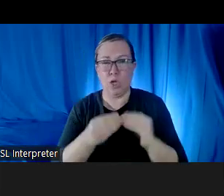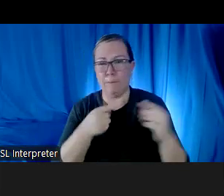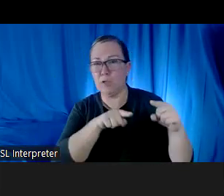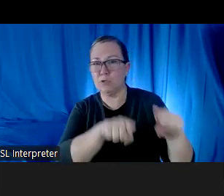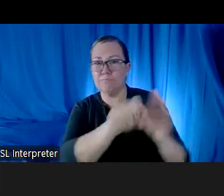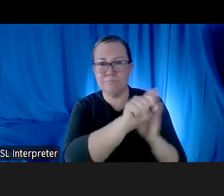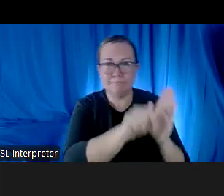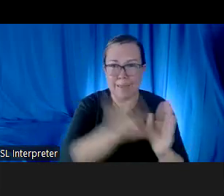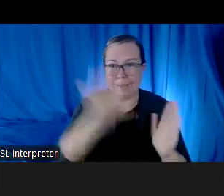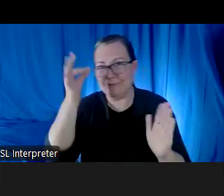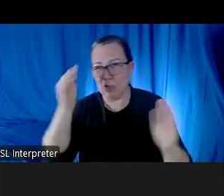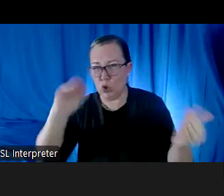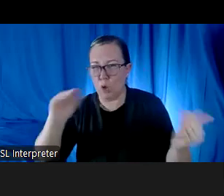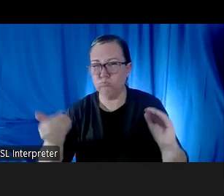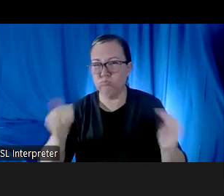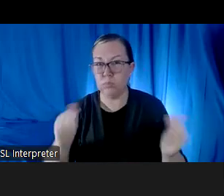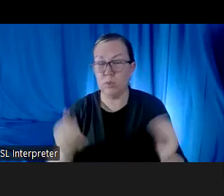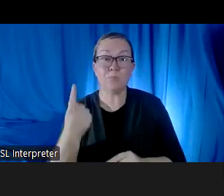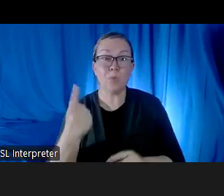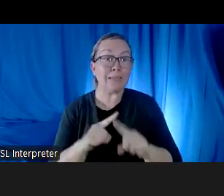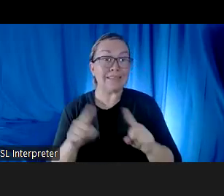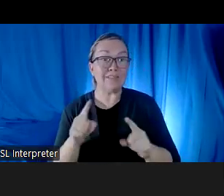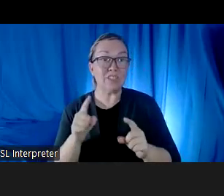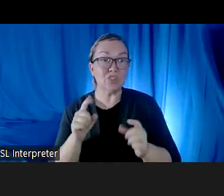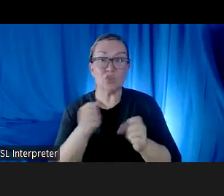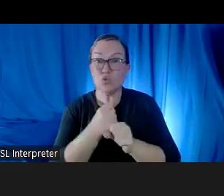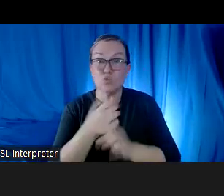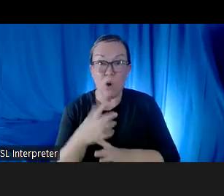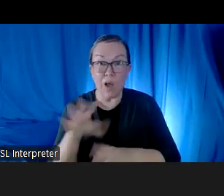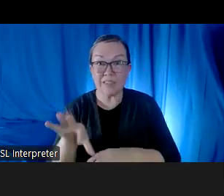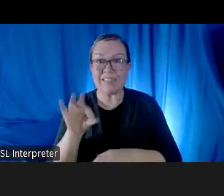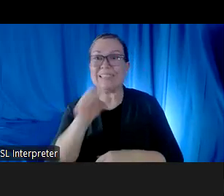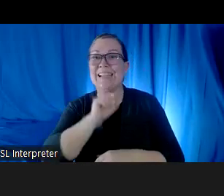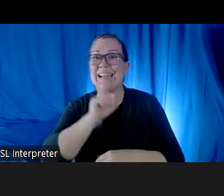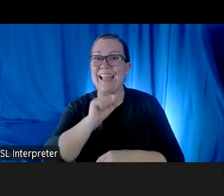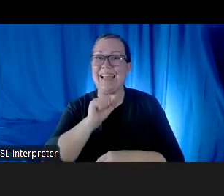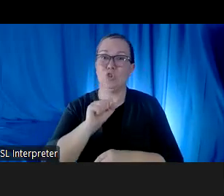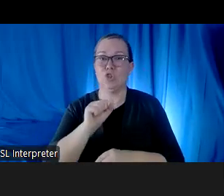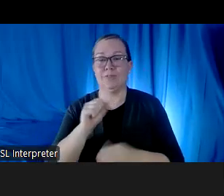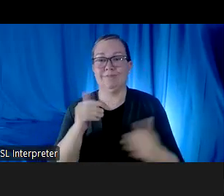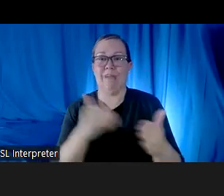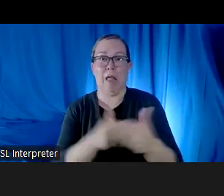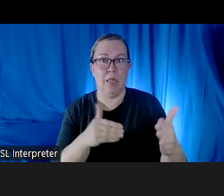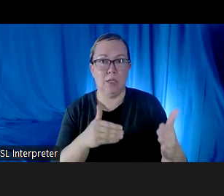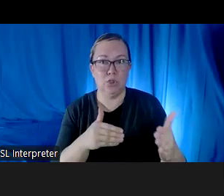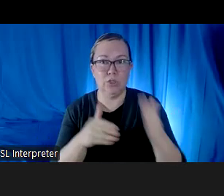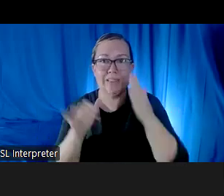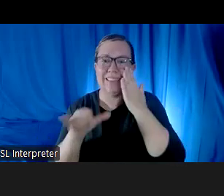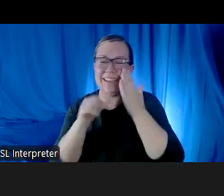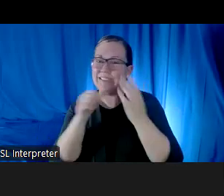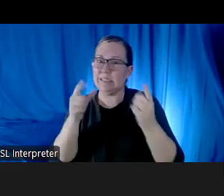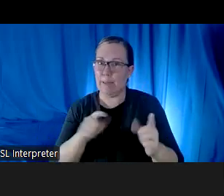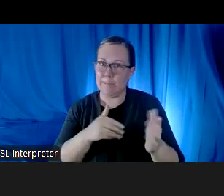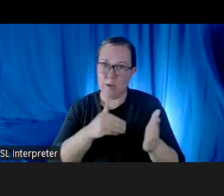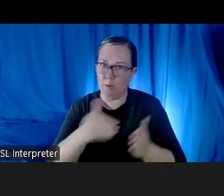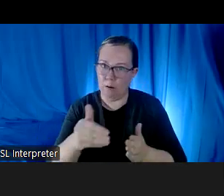disability. One difference as to cause findings is that age violations have been found less often as a percentage than